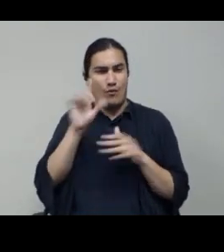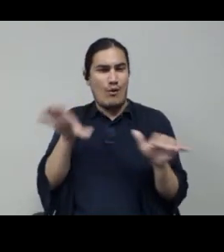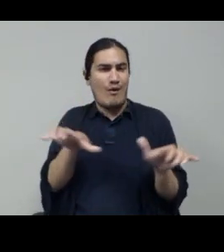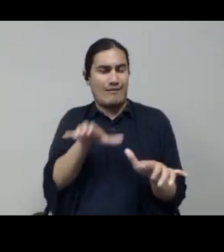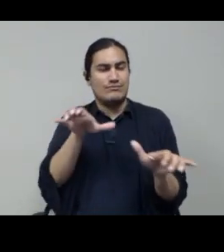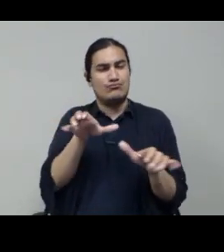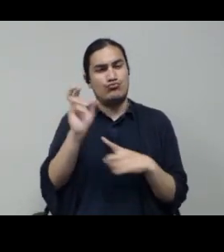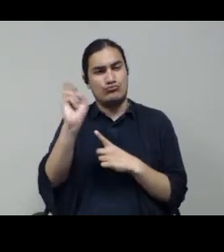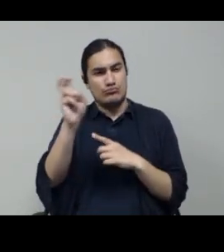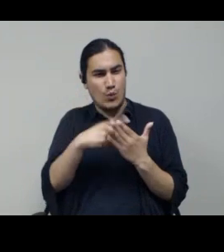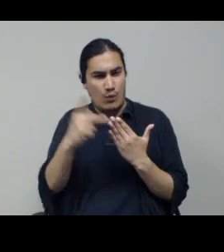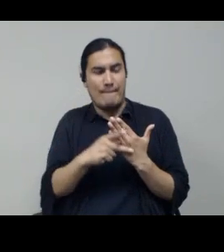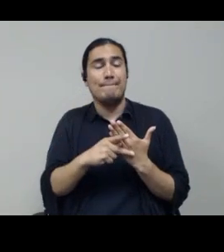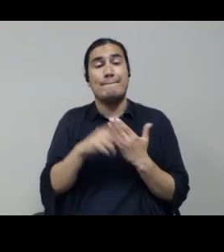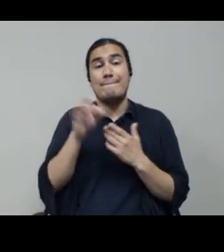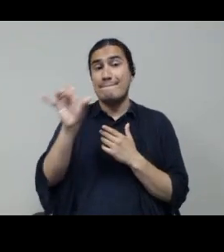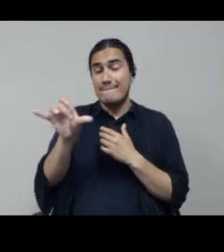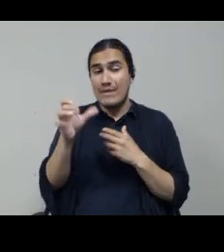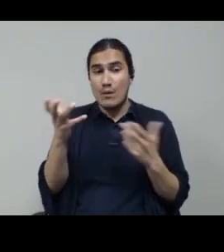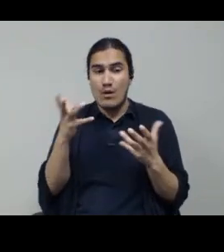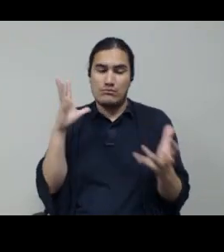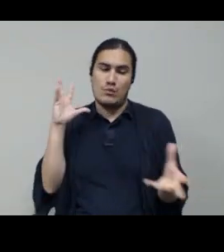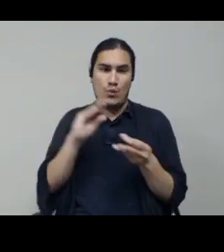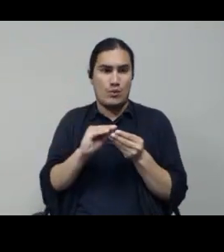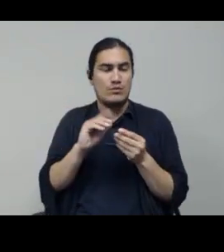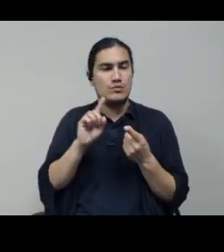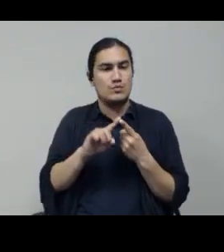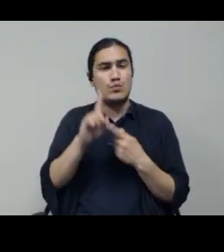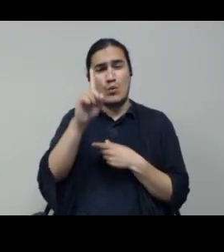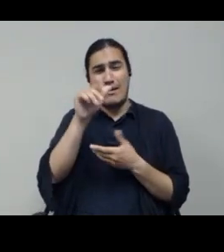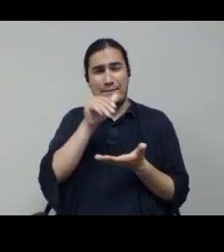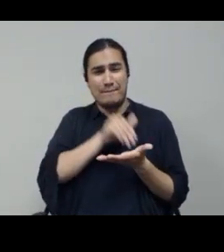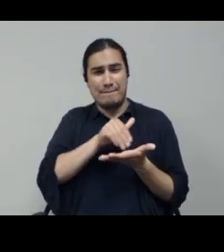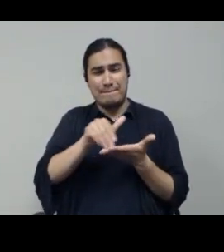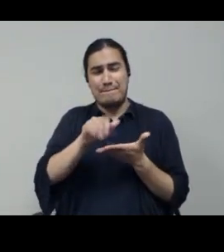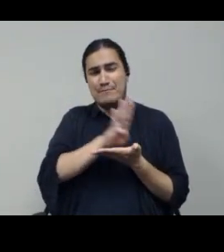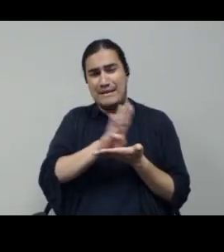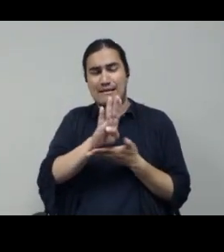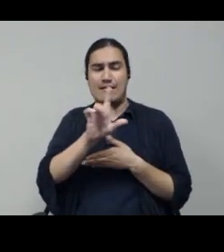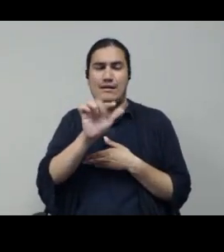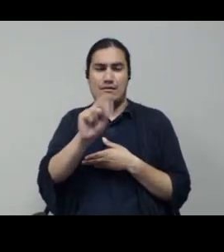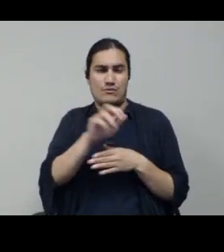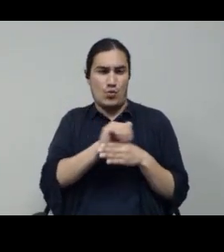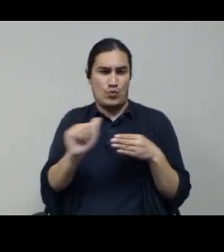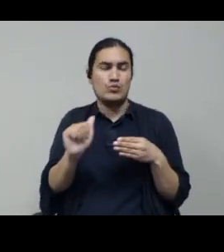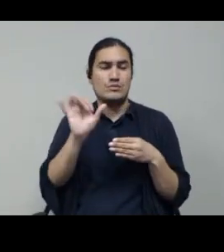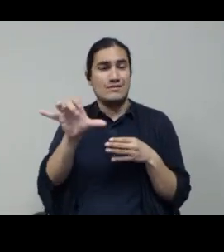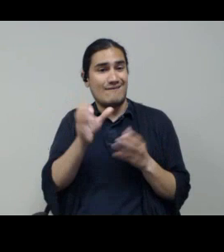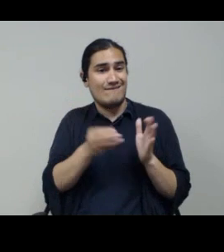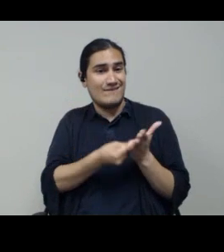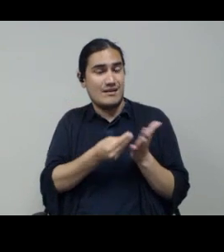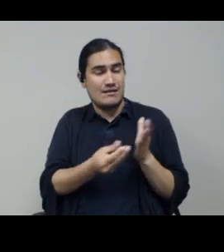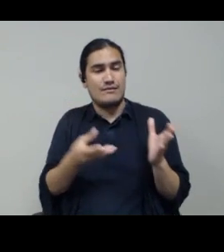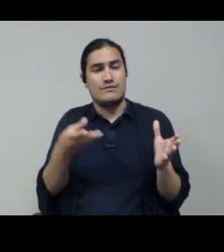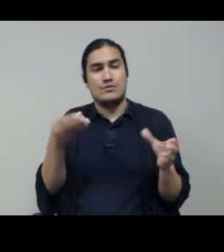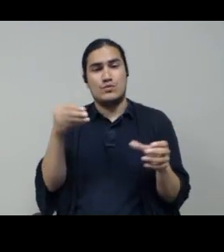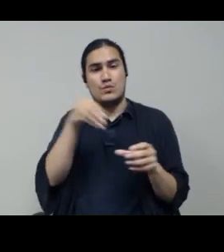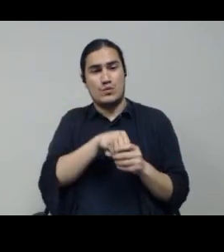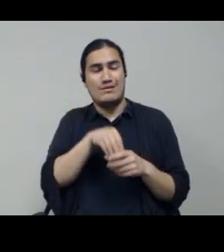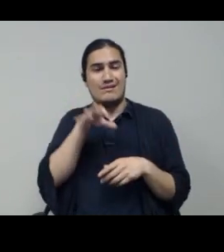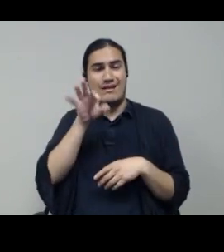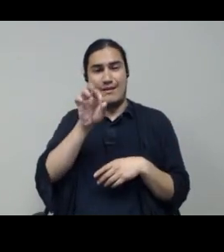mentioned, and that brings the total to a proposed $1 billion. And this funding is included in the now $9.6